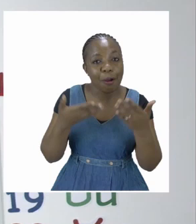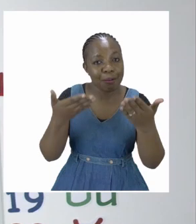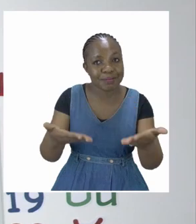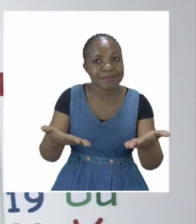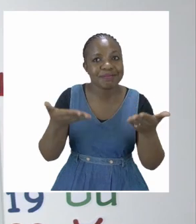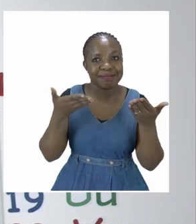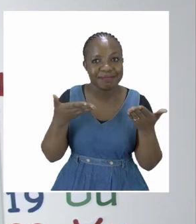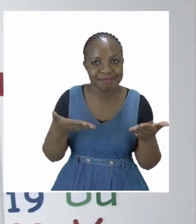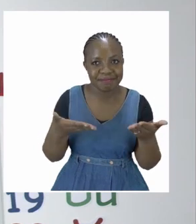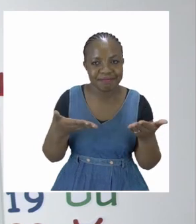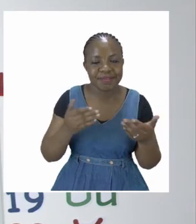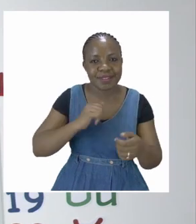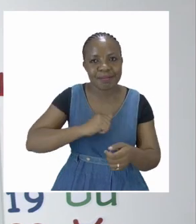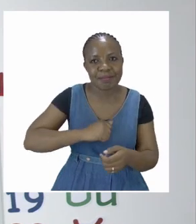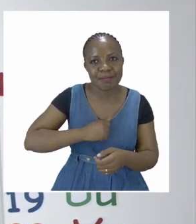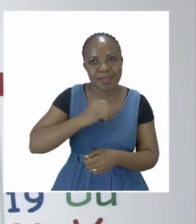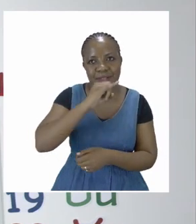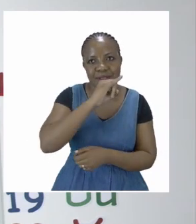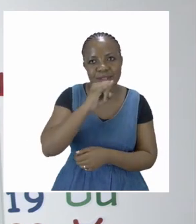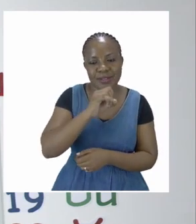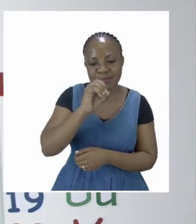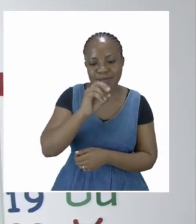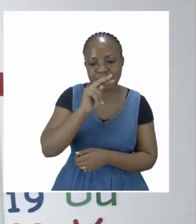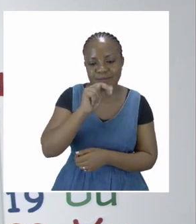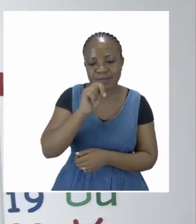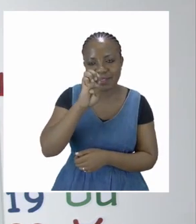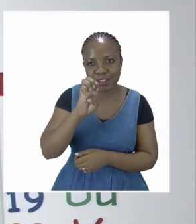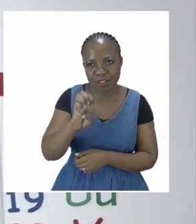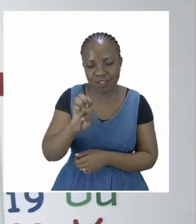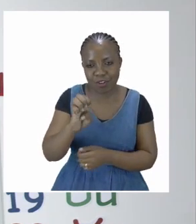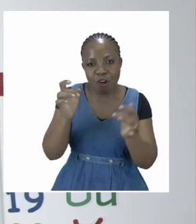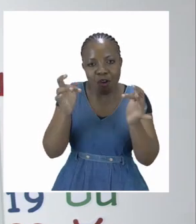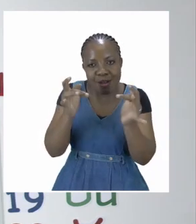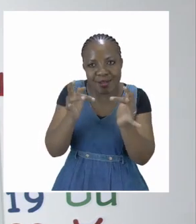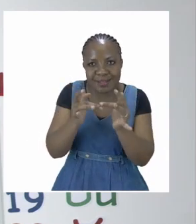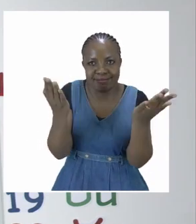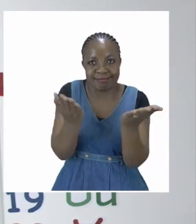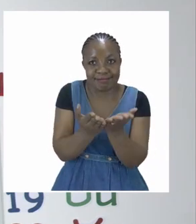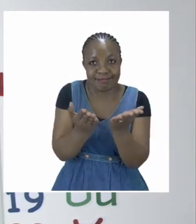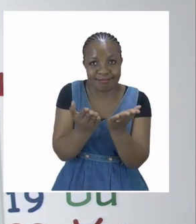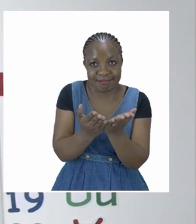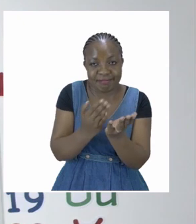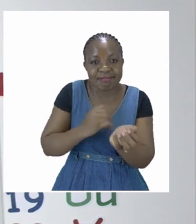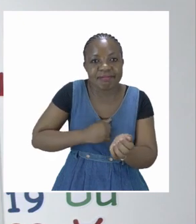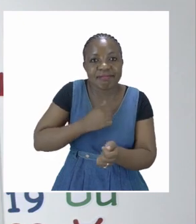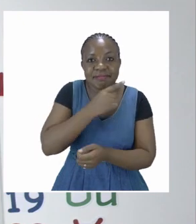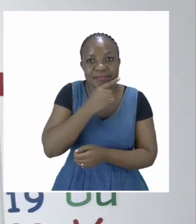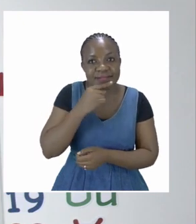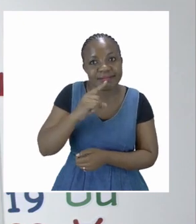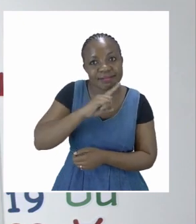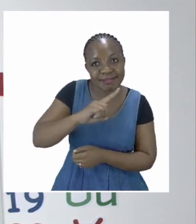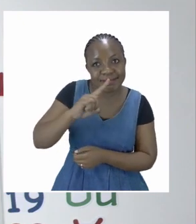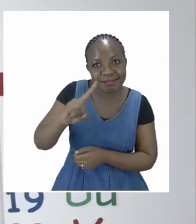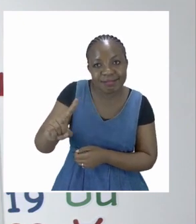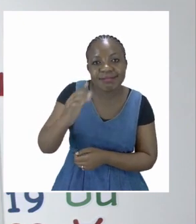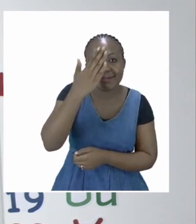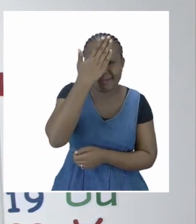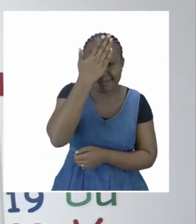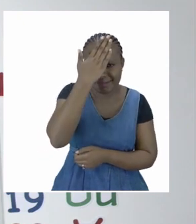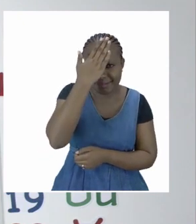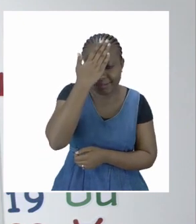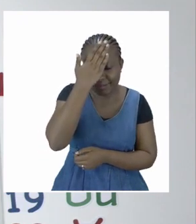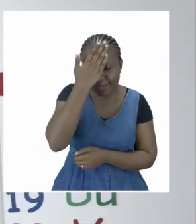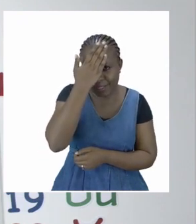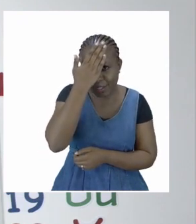Welcome to My Zone Online School. My name is Teacher Mutsa. Get your education